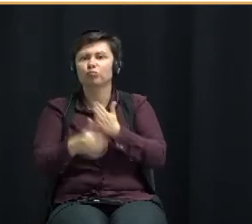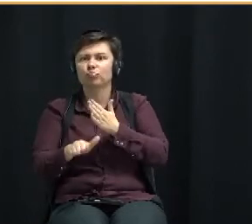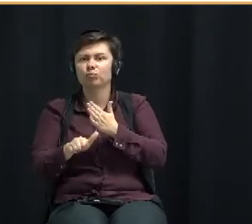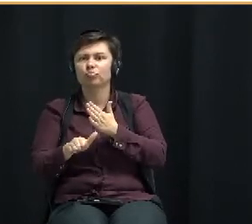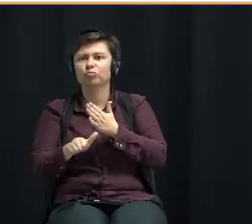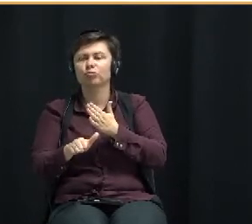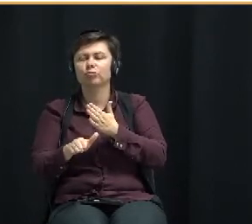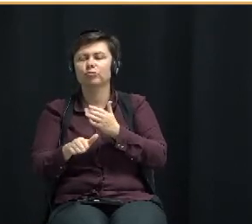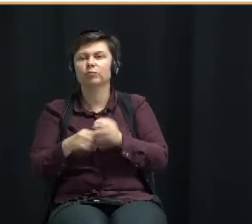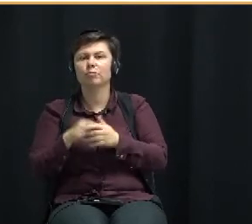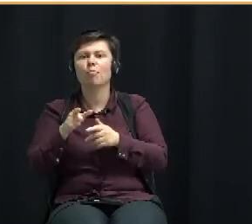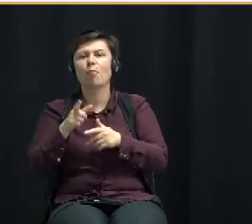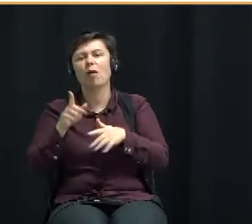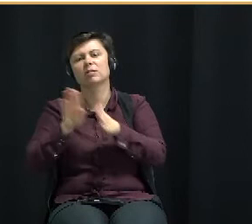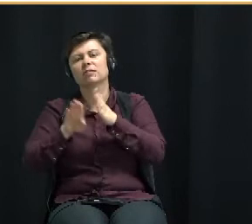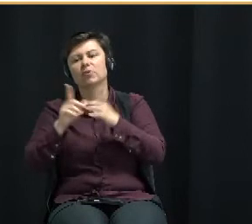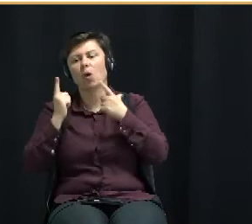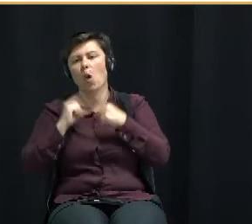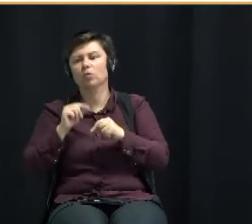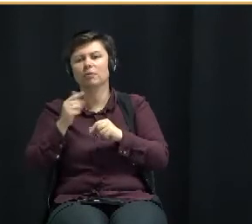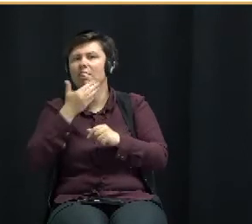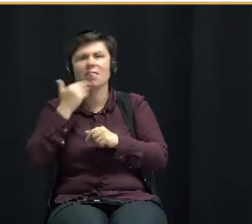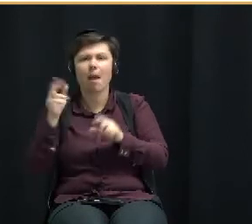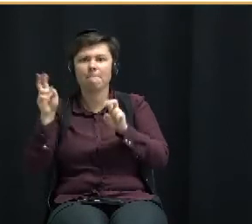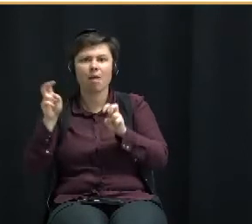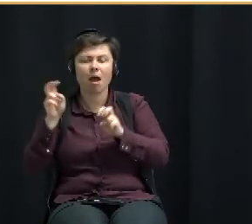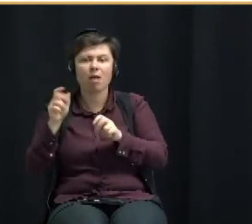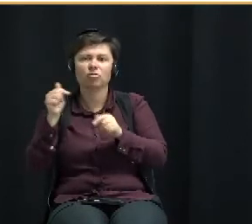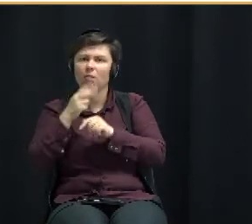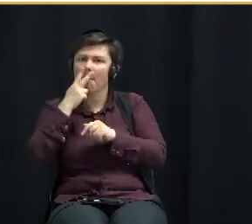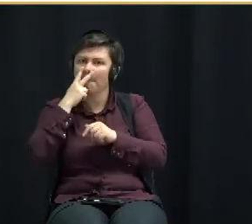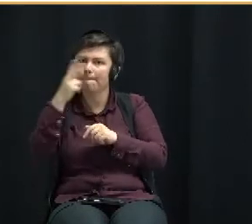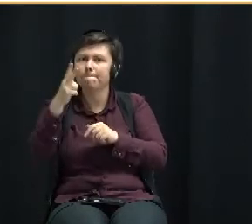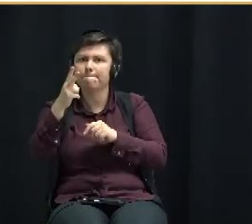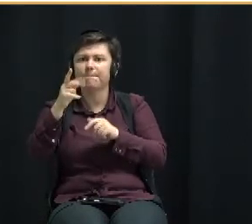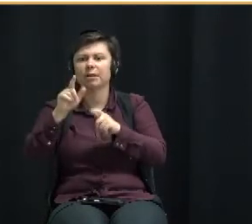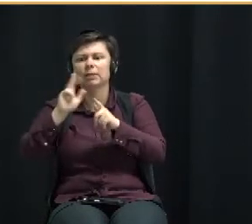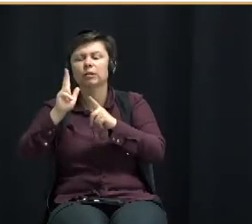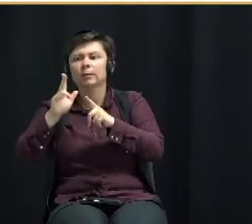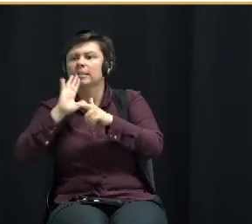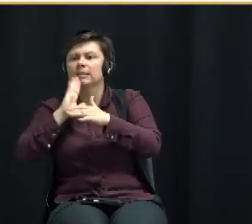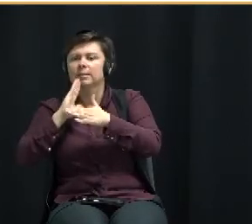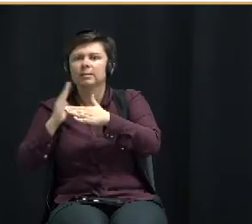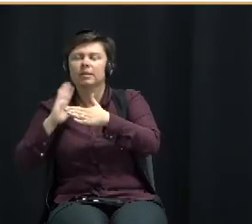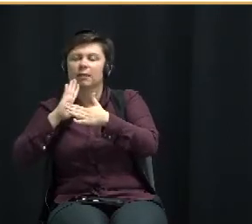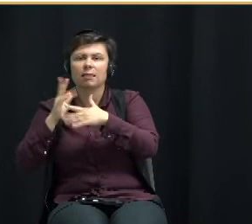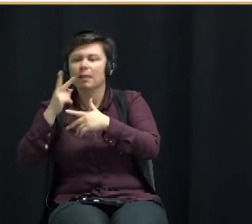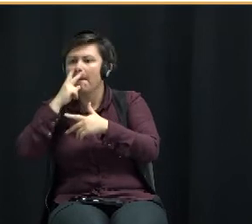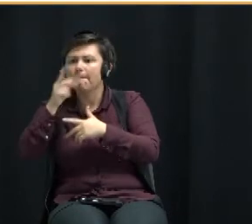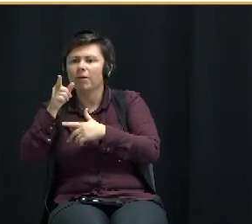human diversity when you decide. It's about us, it's not about them. It's about us at all stages of